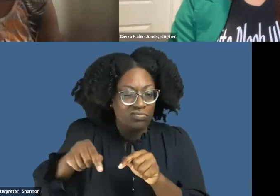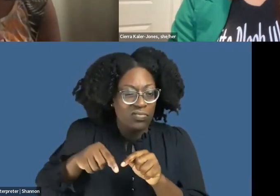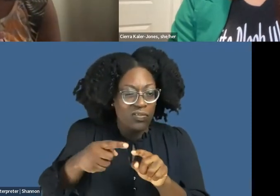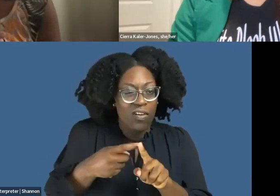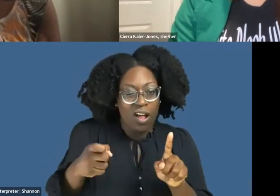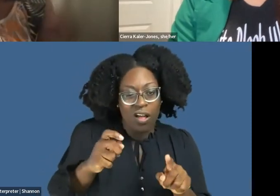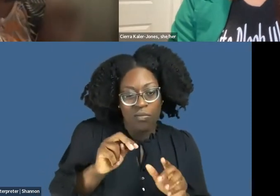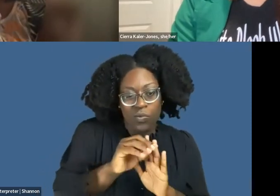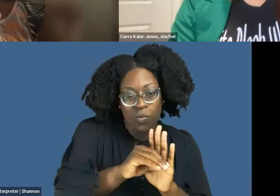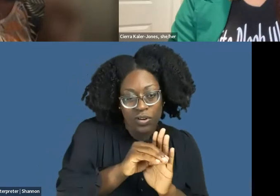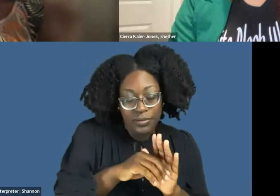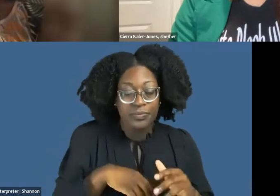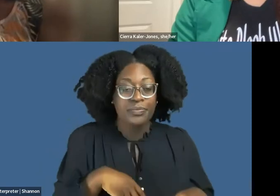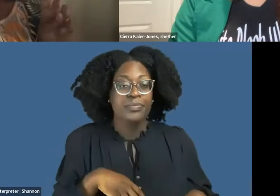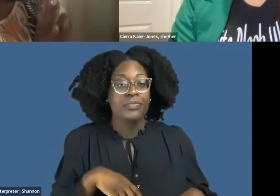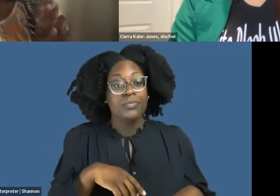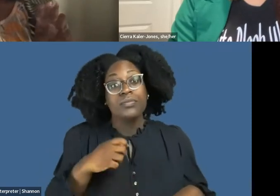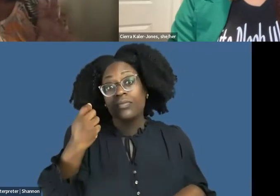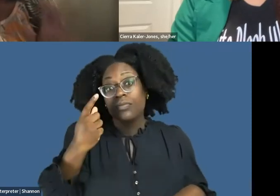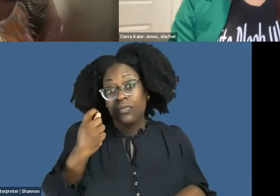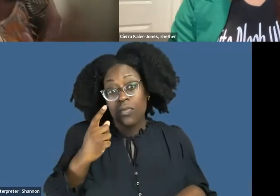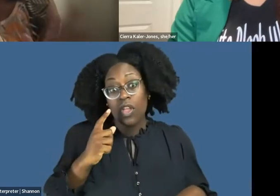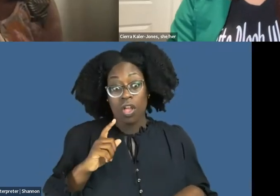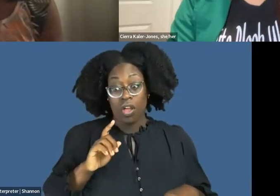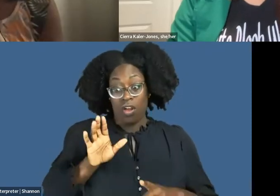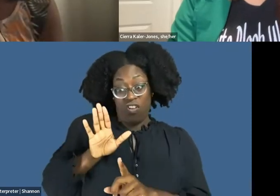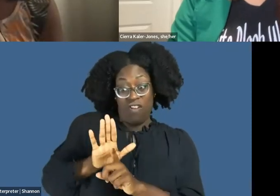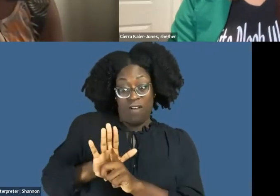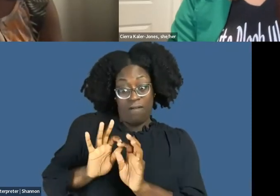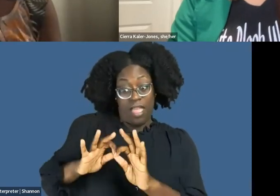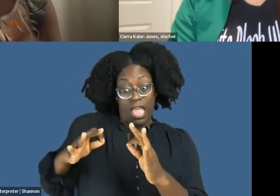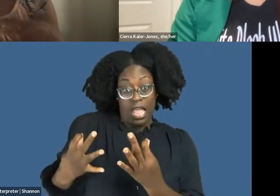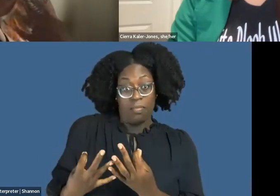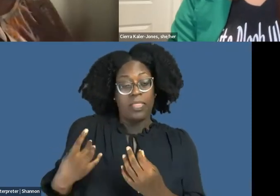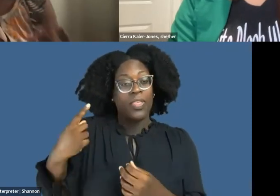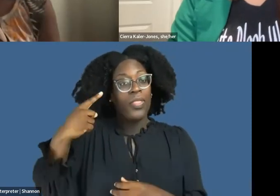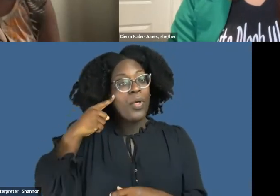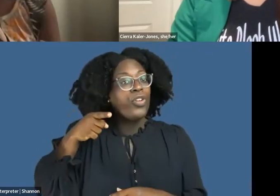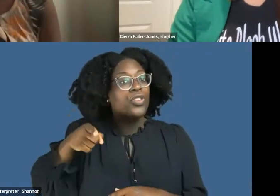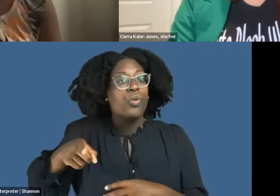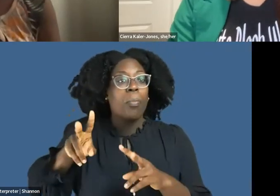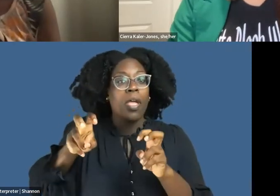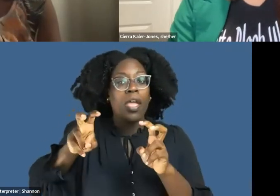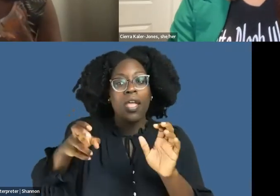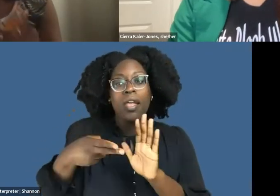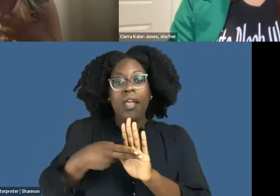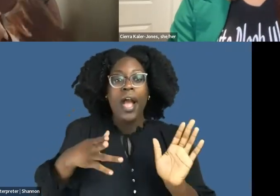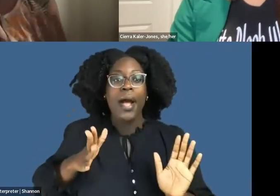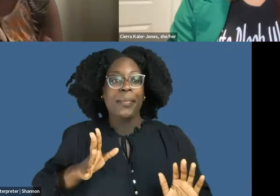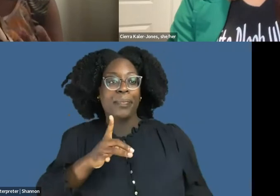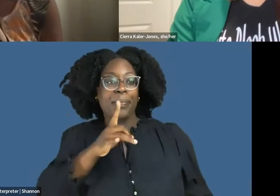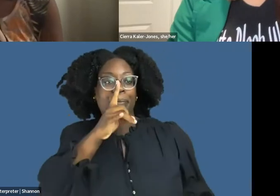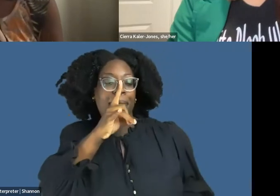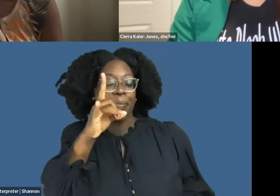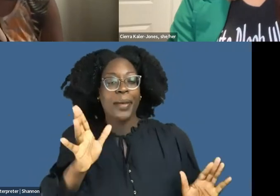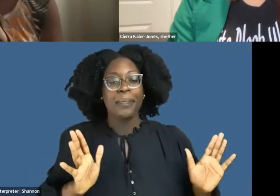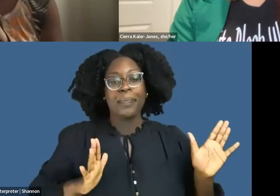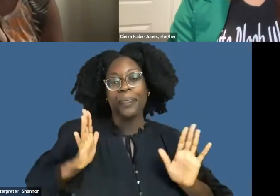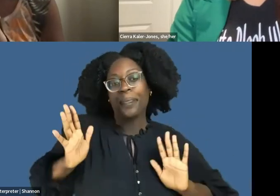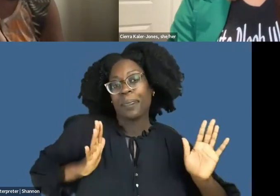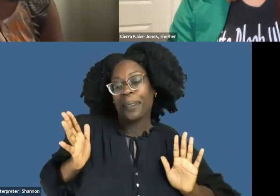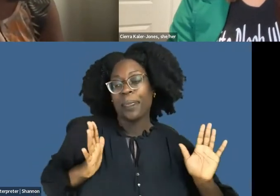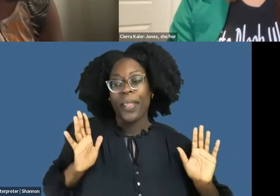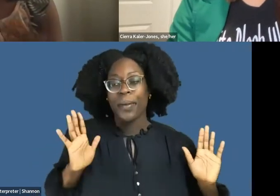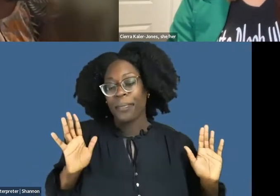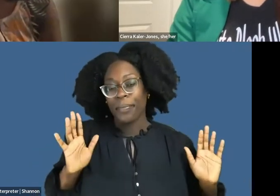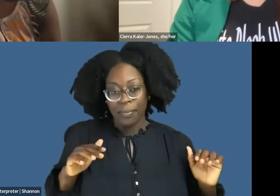whole family was planning on her being a bourgeois little stinker, right? You know, she was primed to be among kind of the Black elite.